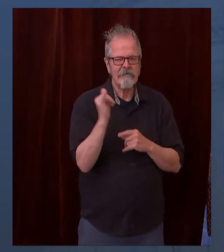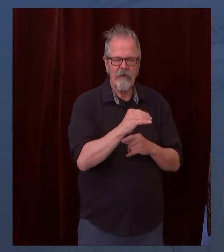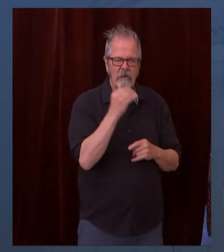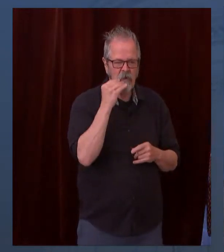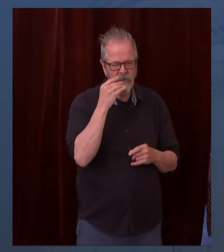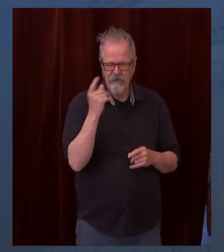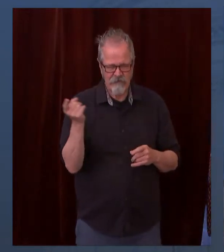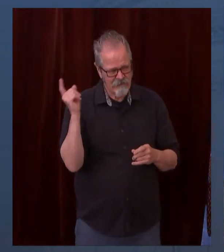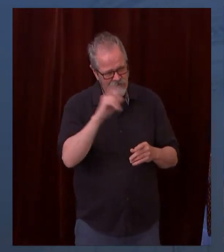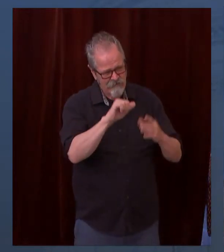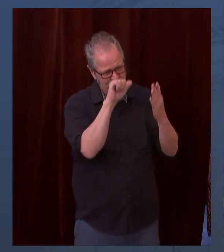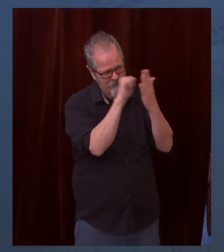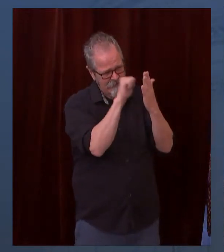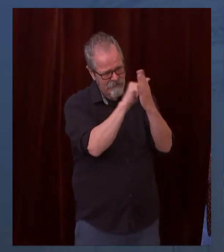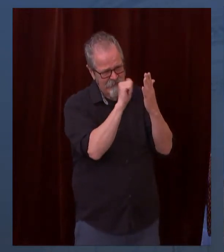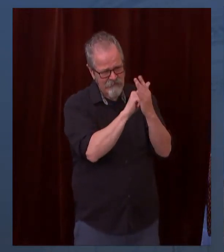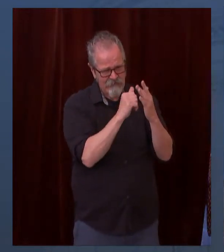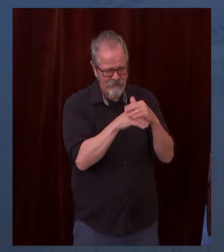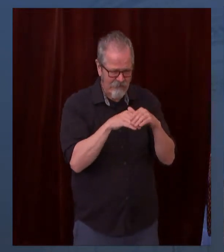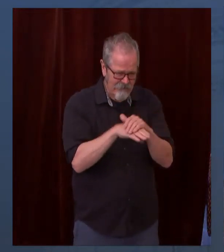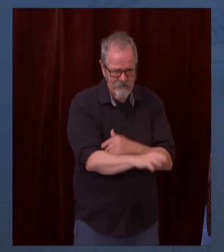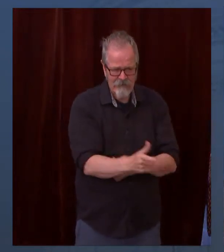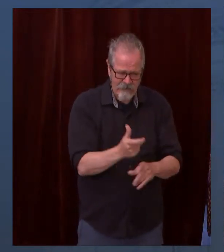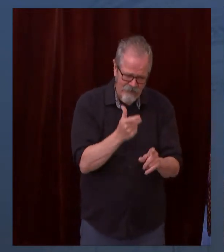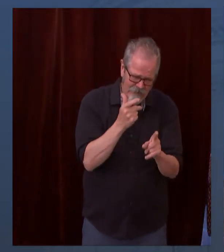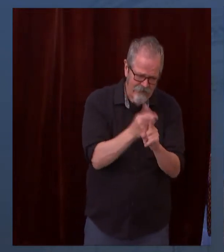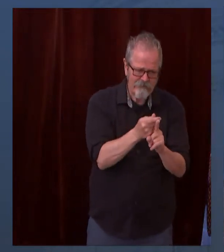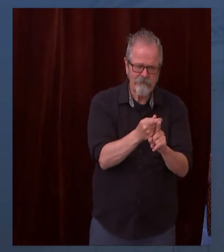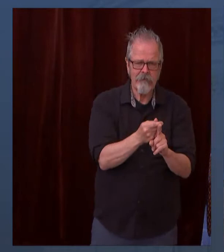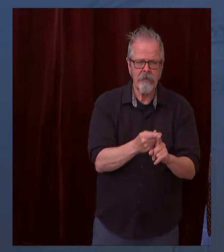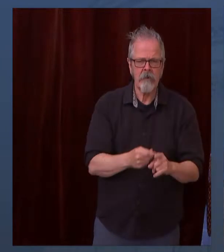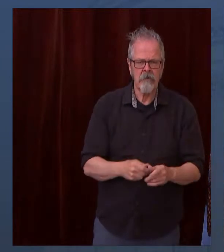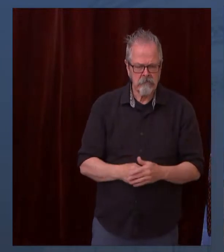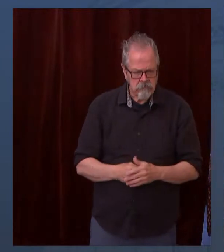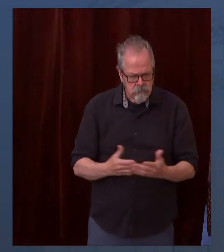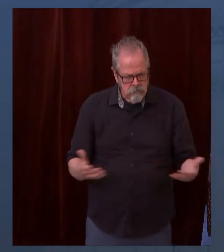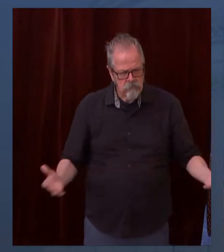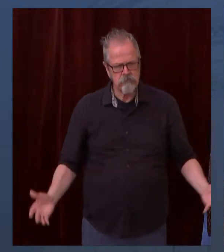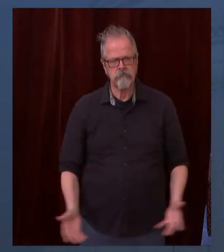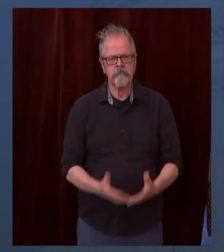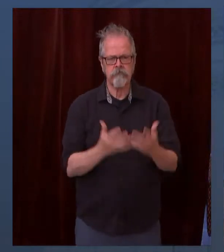pleased to say to do that. Now, I do also want to say